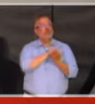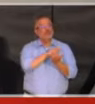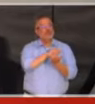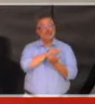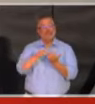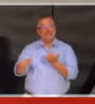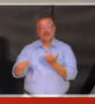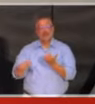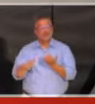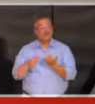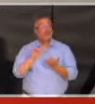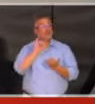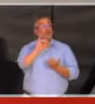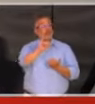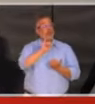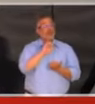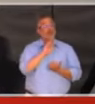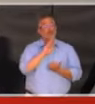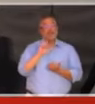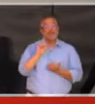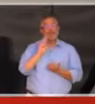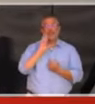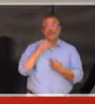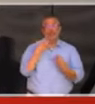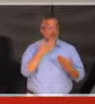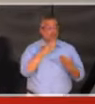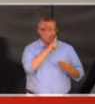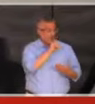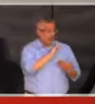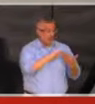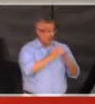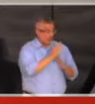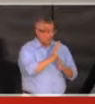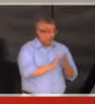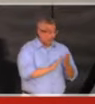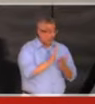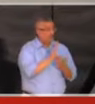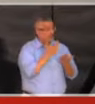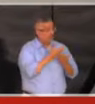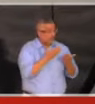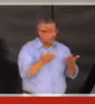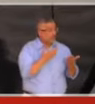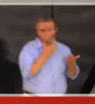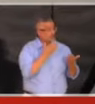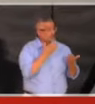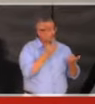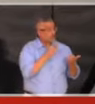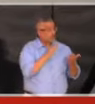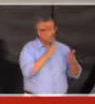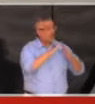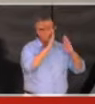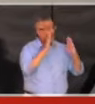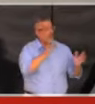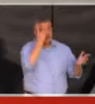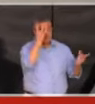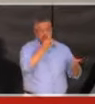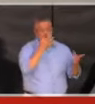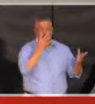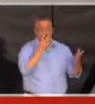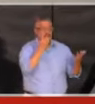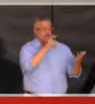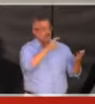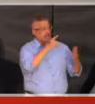passed. This bill will give LA community colleges the tools to address housing crisis. Is that